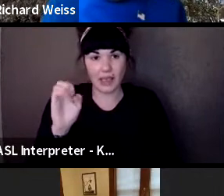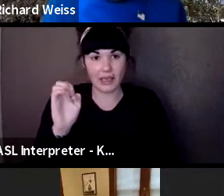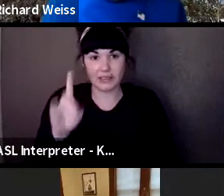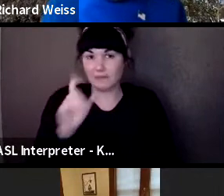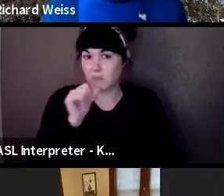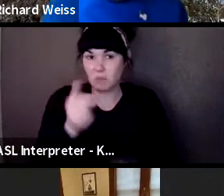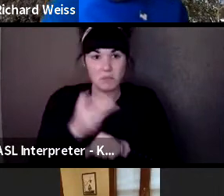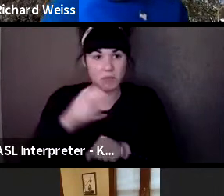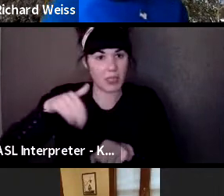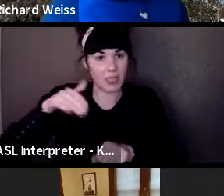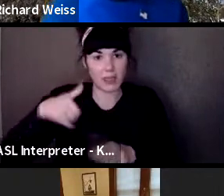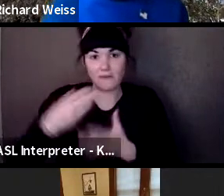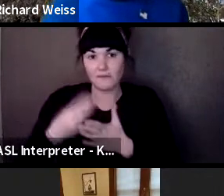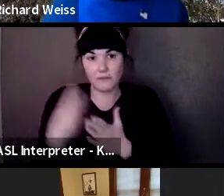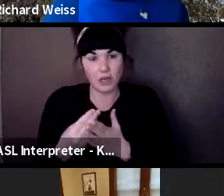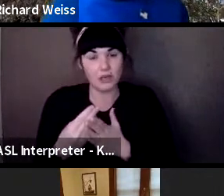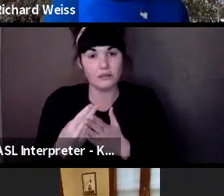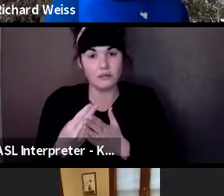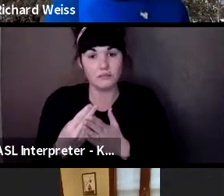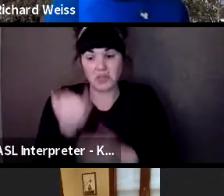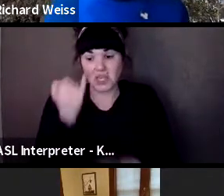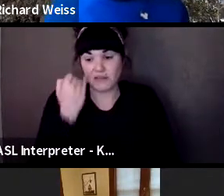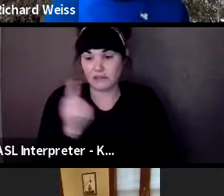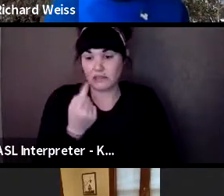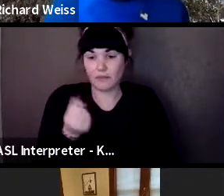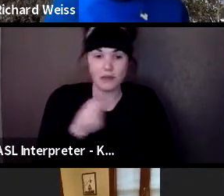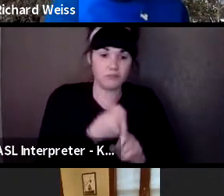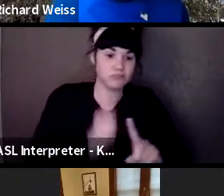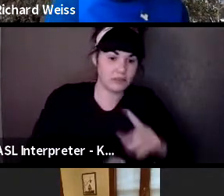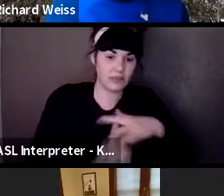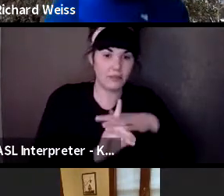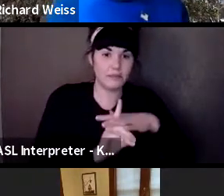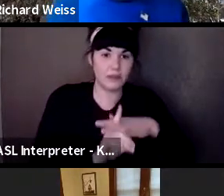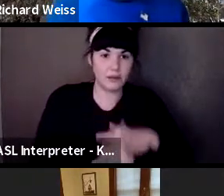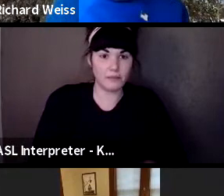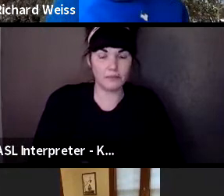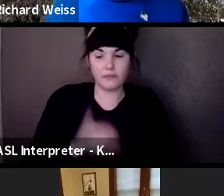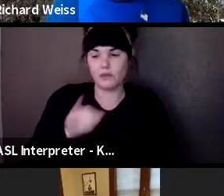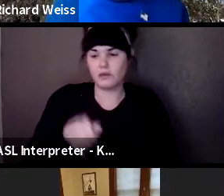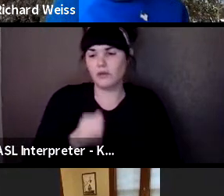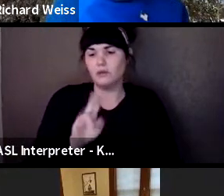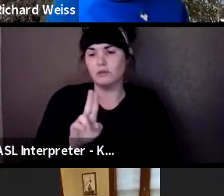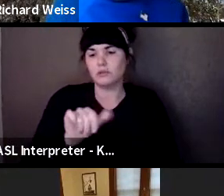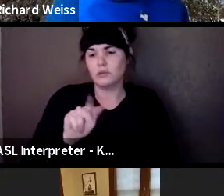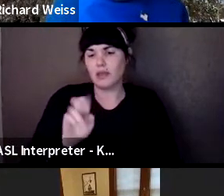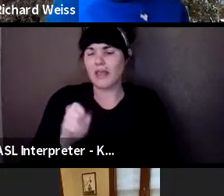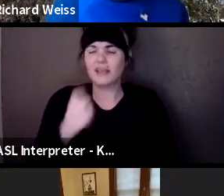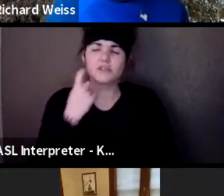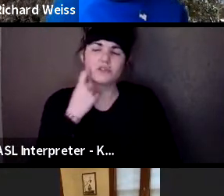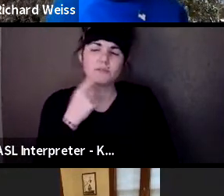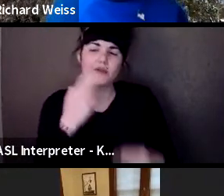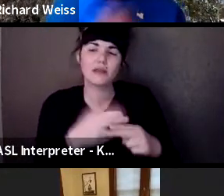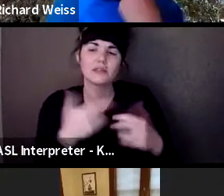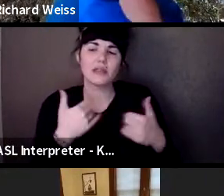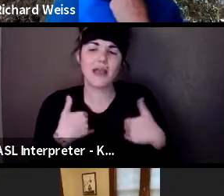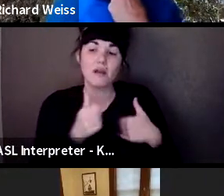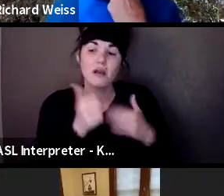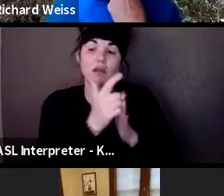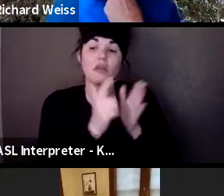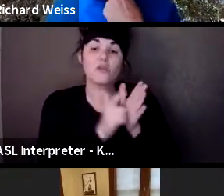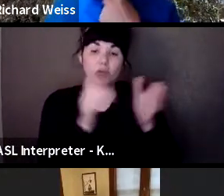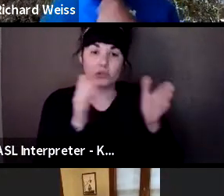think Julianne just mentioned having another attorney or something contracted at some